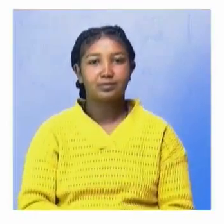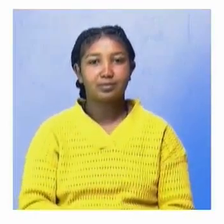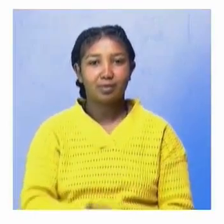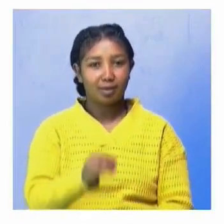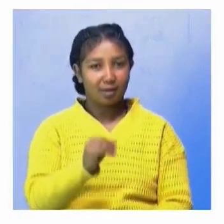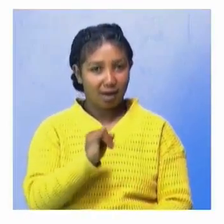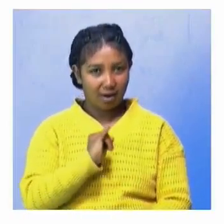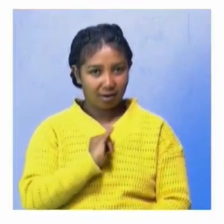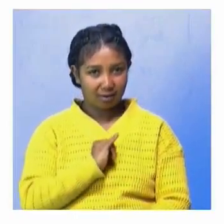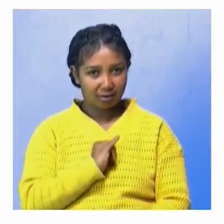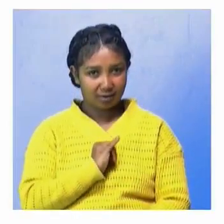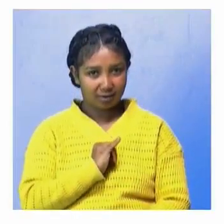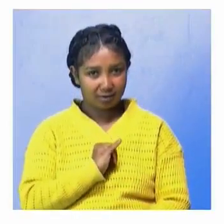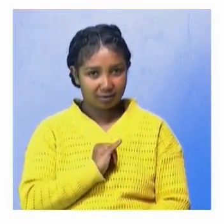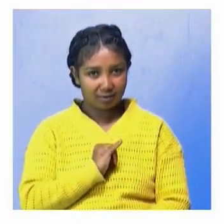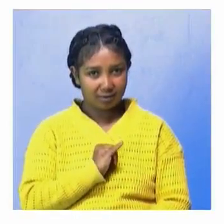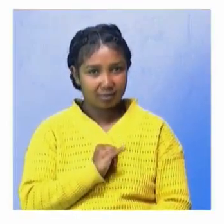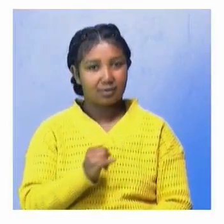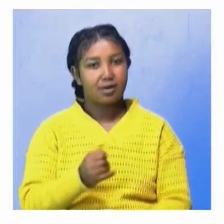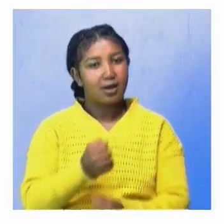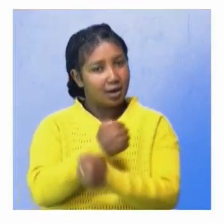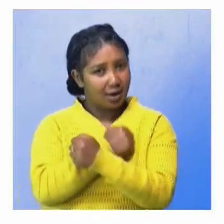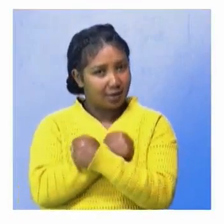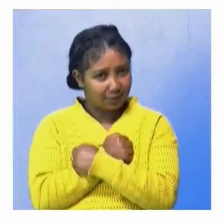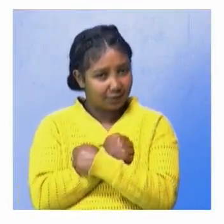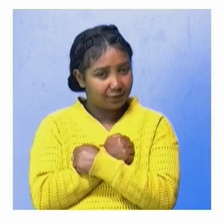I love